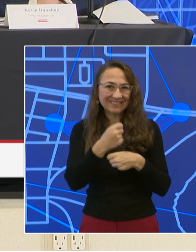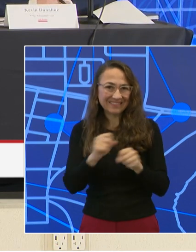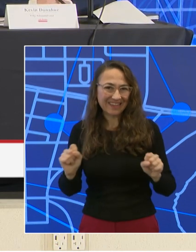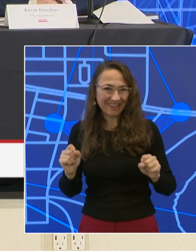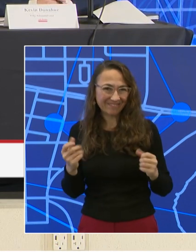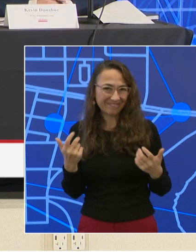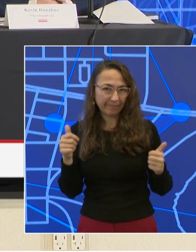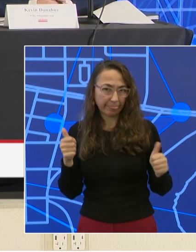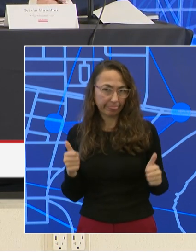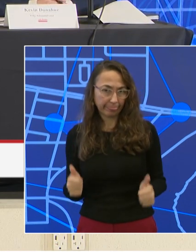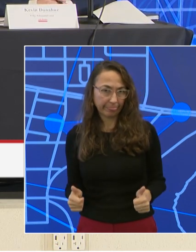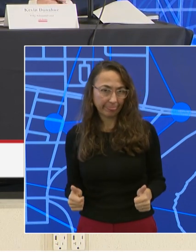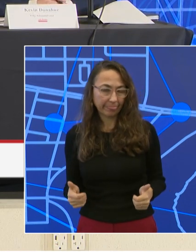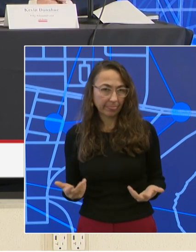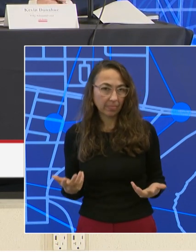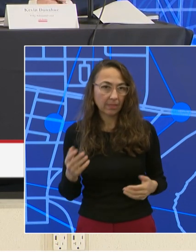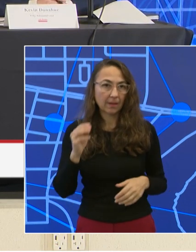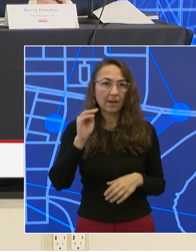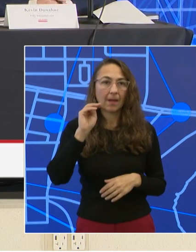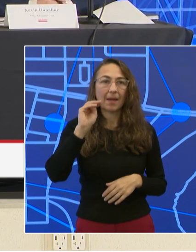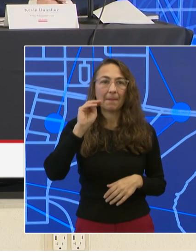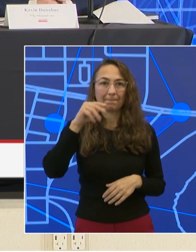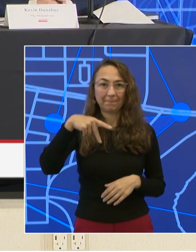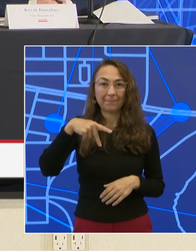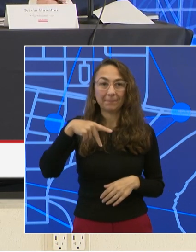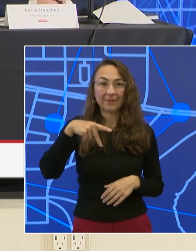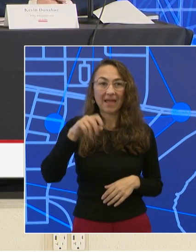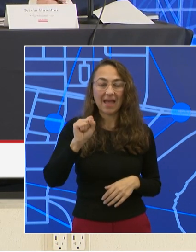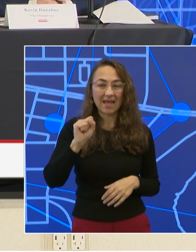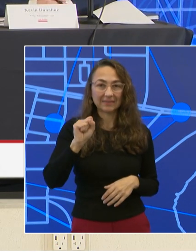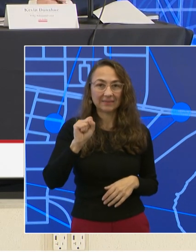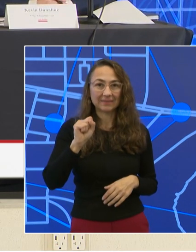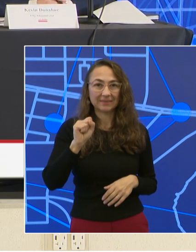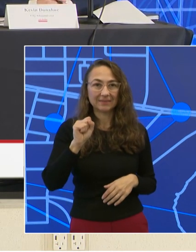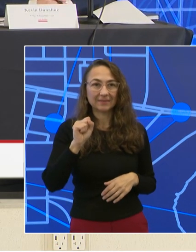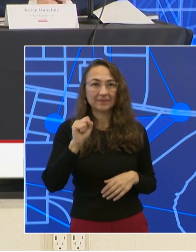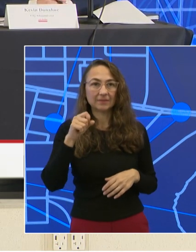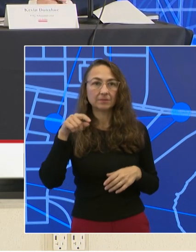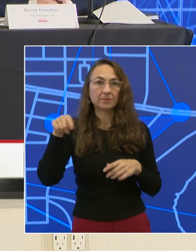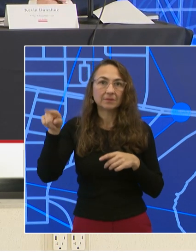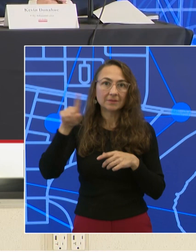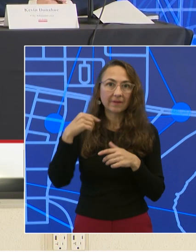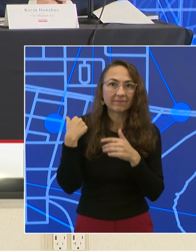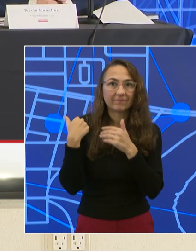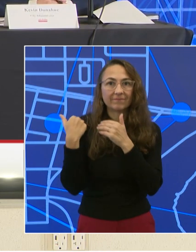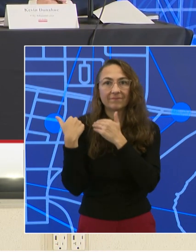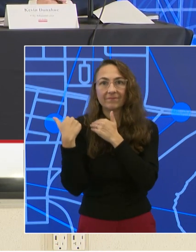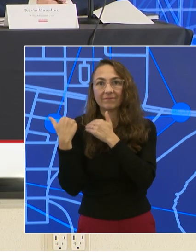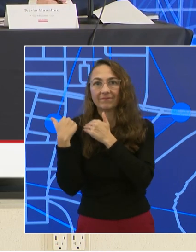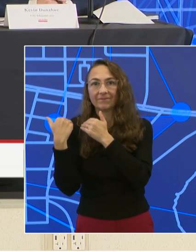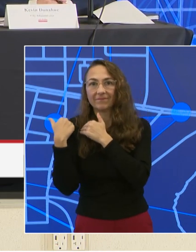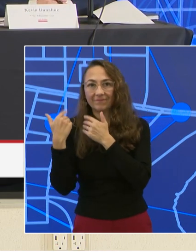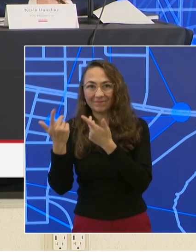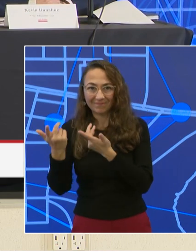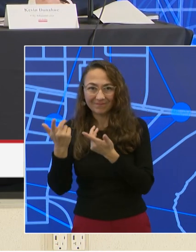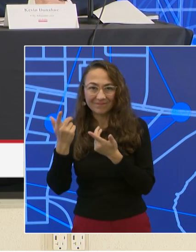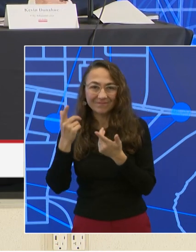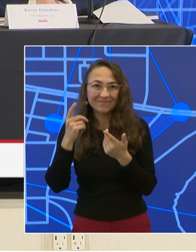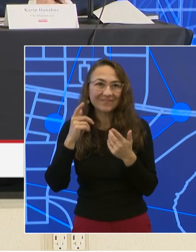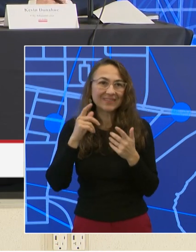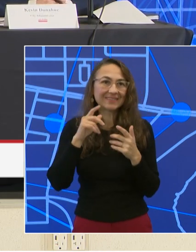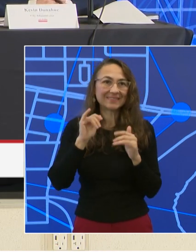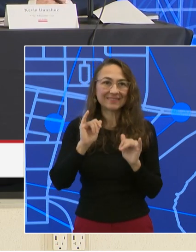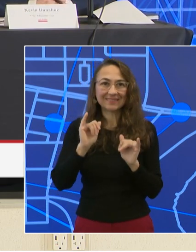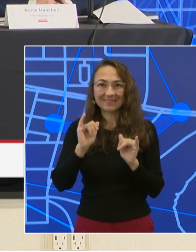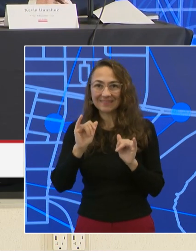it has vast responsibilities. RFK has not risen to the top of its priority list. What